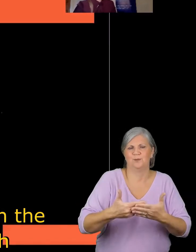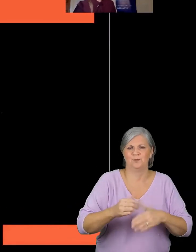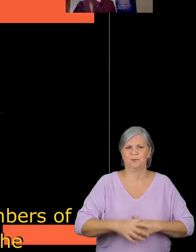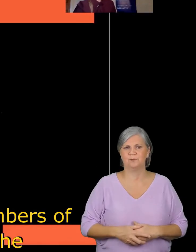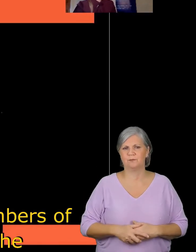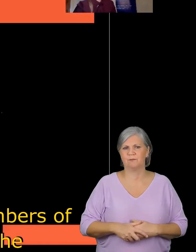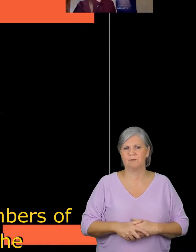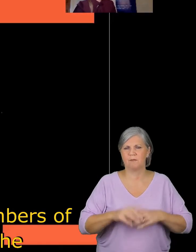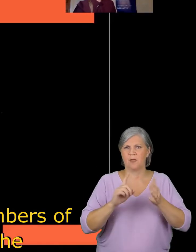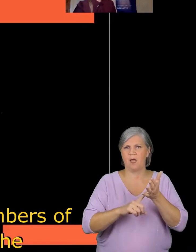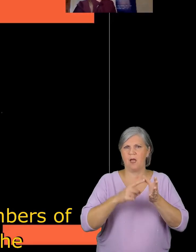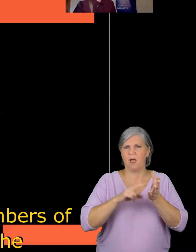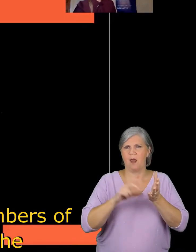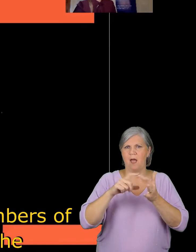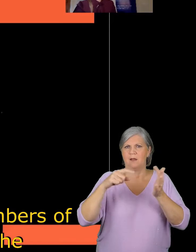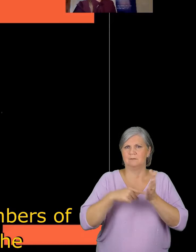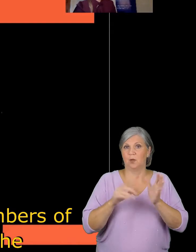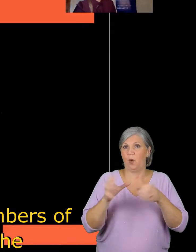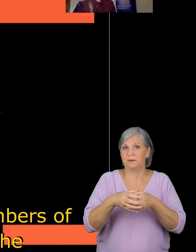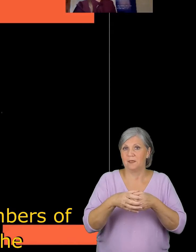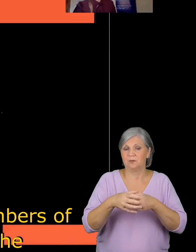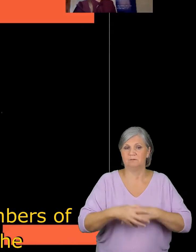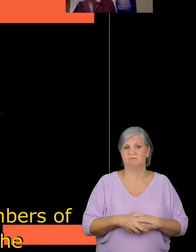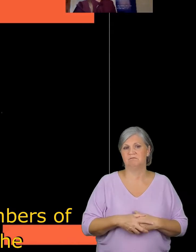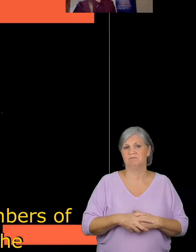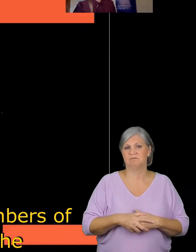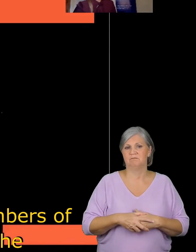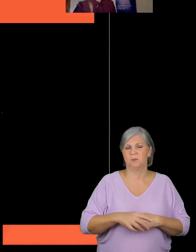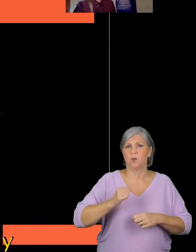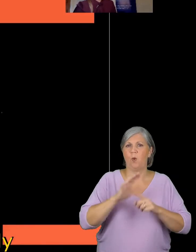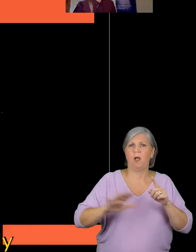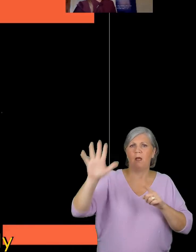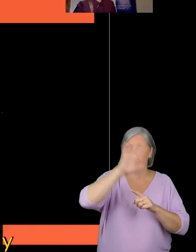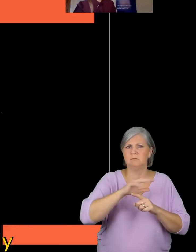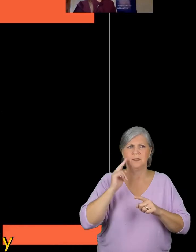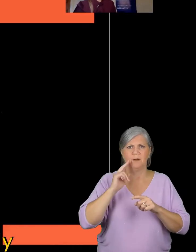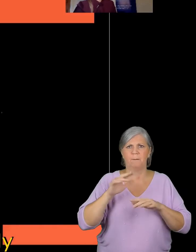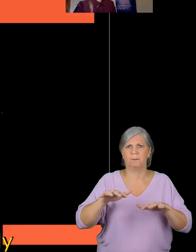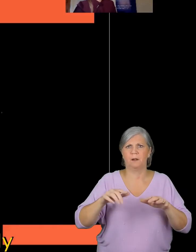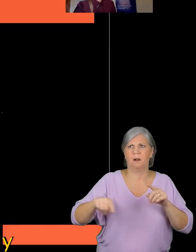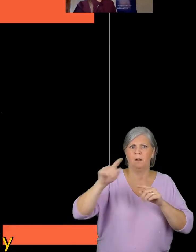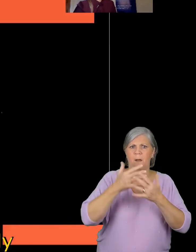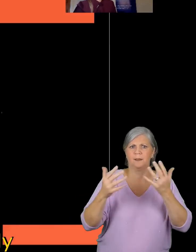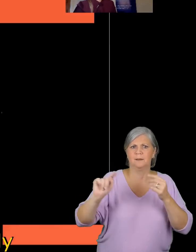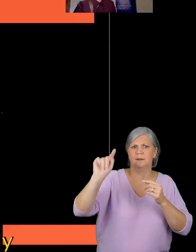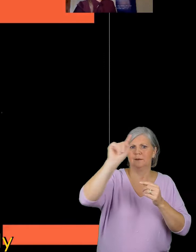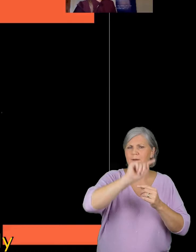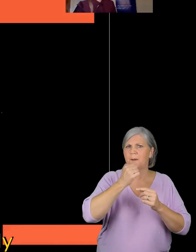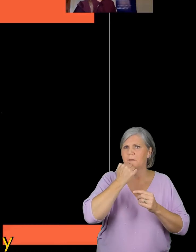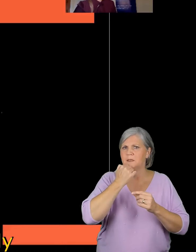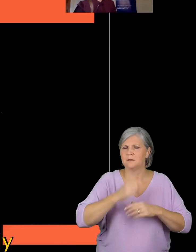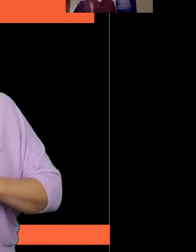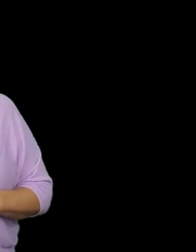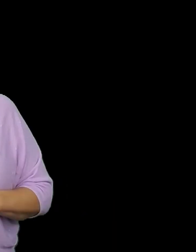research, the Lancet Commission, numbers of deaf people in Scotland, the format of the research, and data